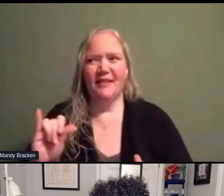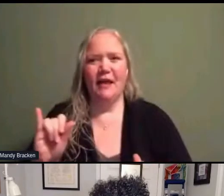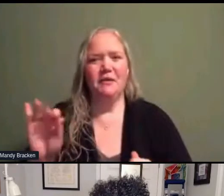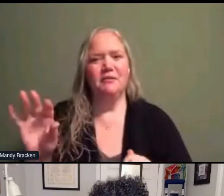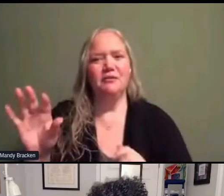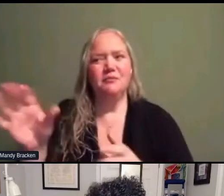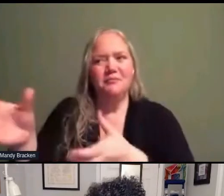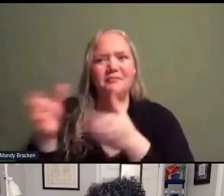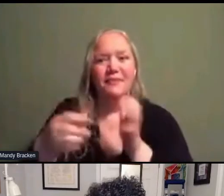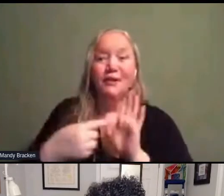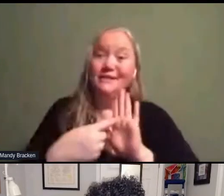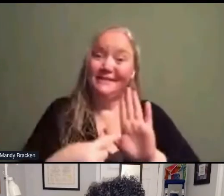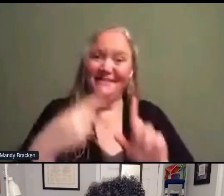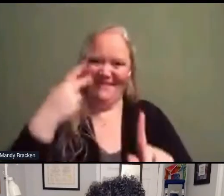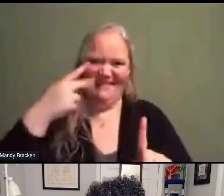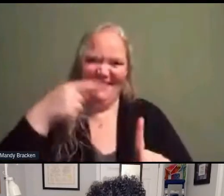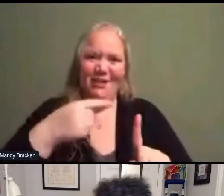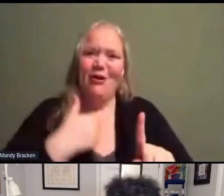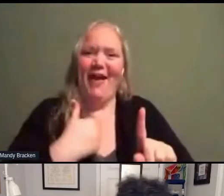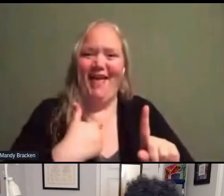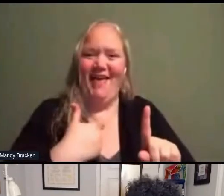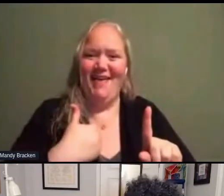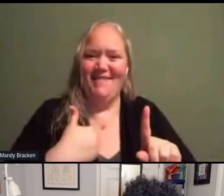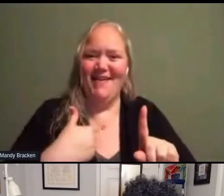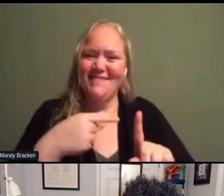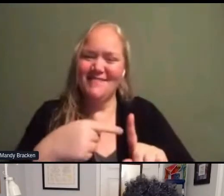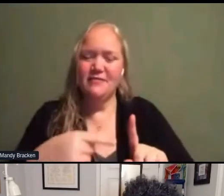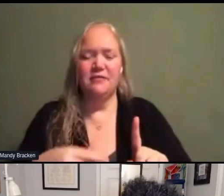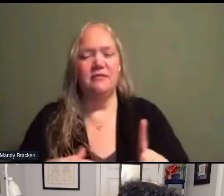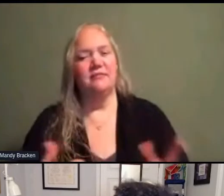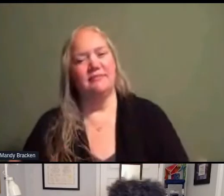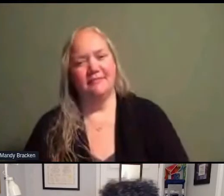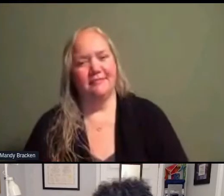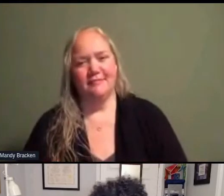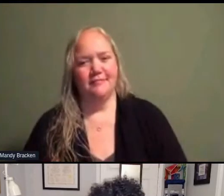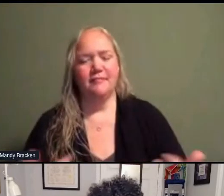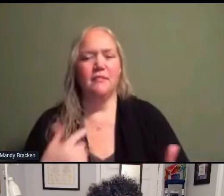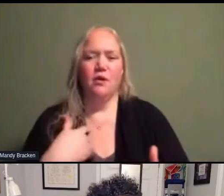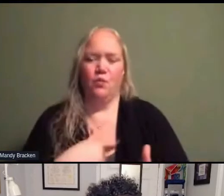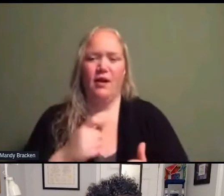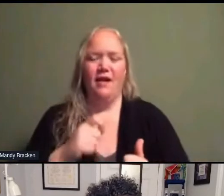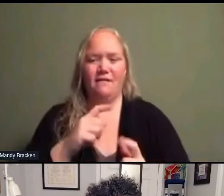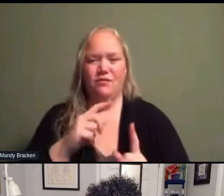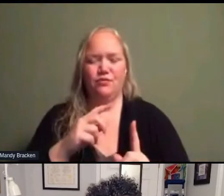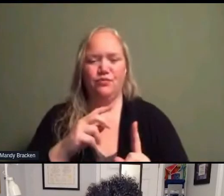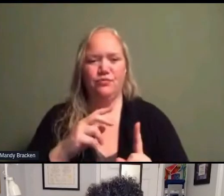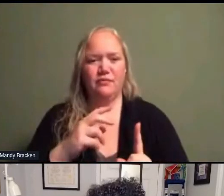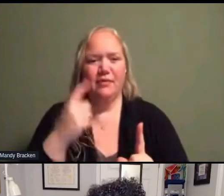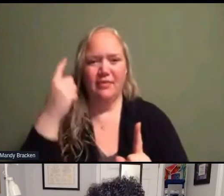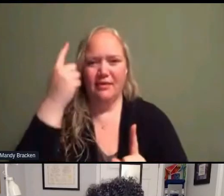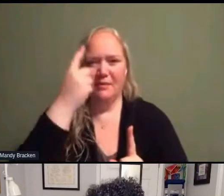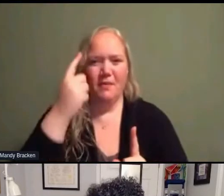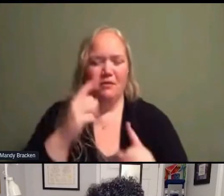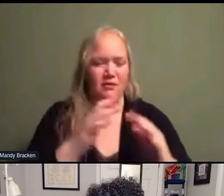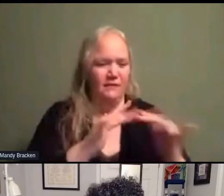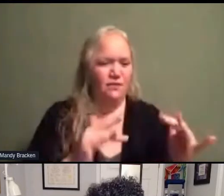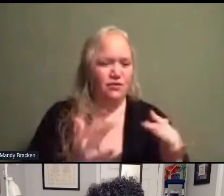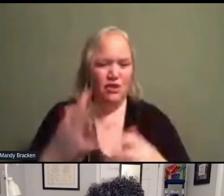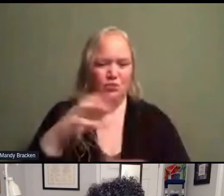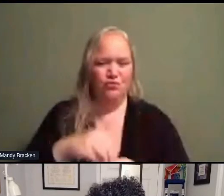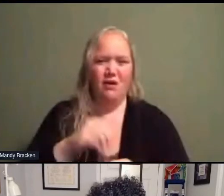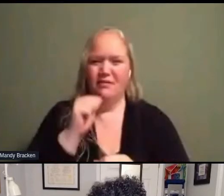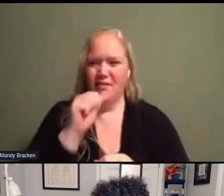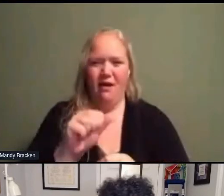get past diversity and inclusion being looked at as goals, and more understanding that the true